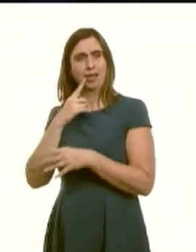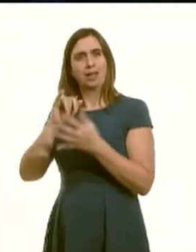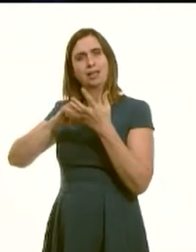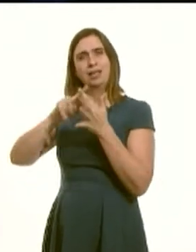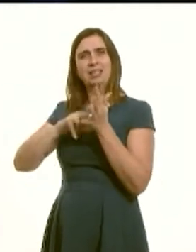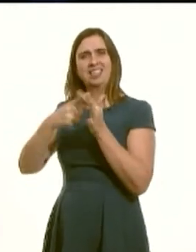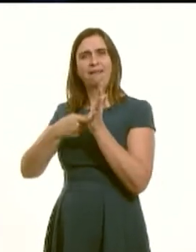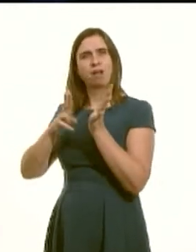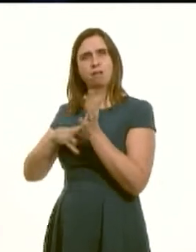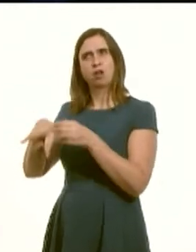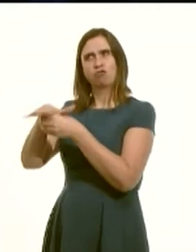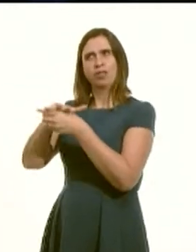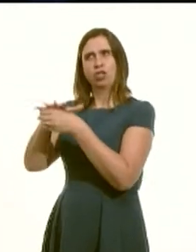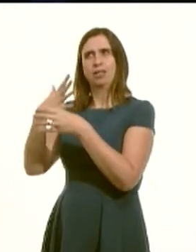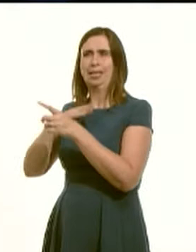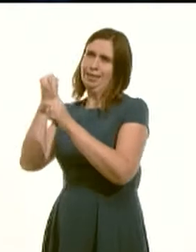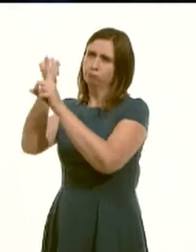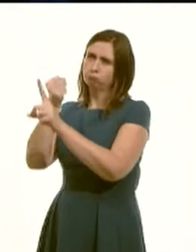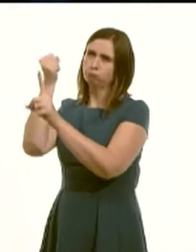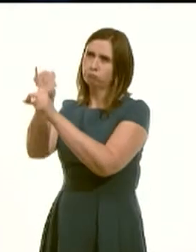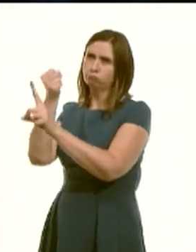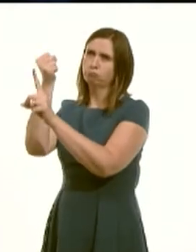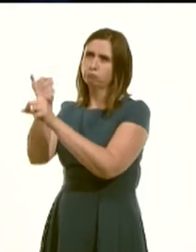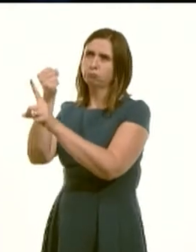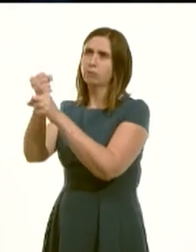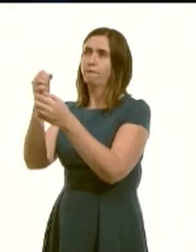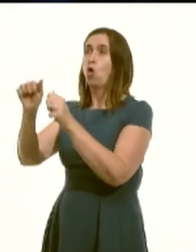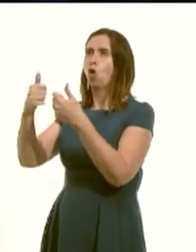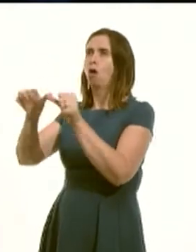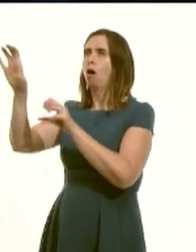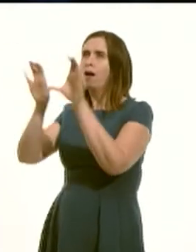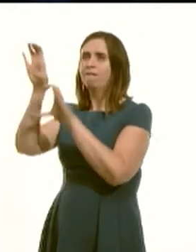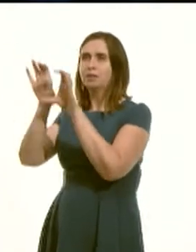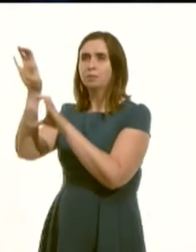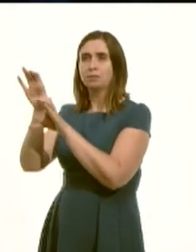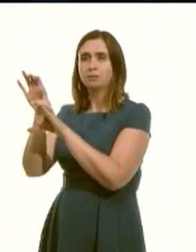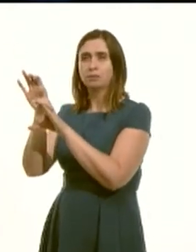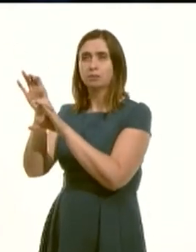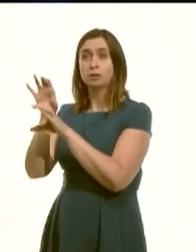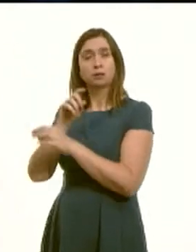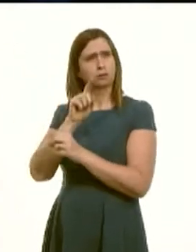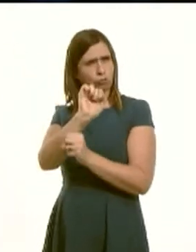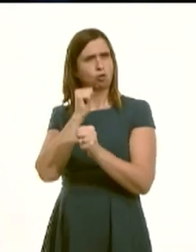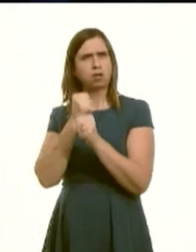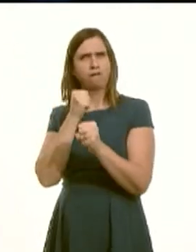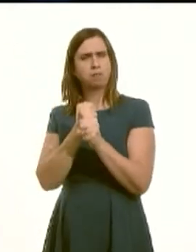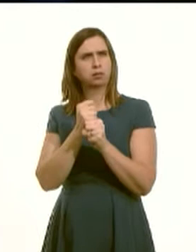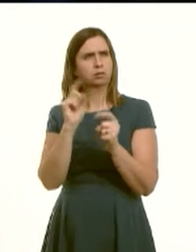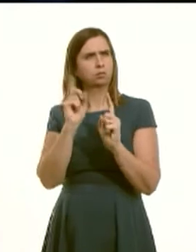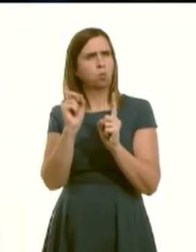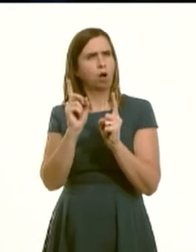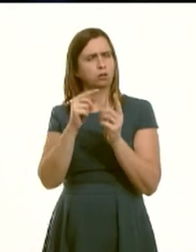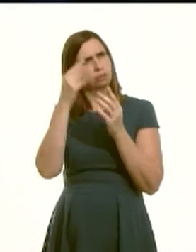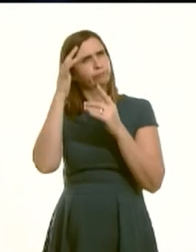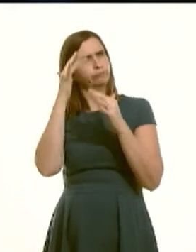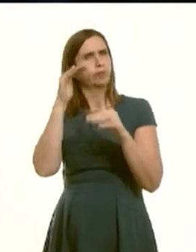to provide a strong lobbying voice and critical mass to secure investment. Will you outline your government's position of cross-border cooperation,